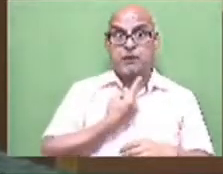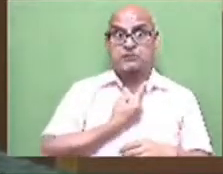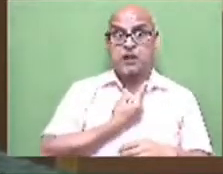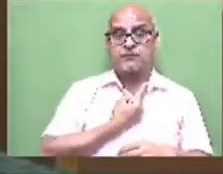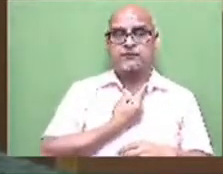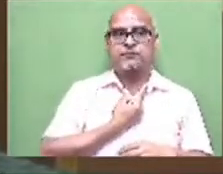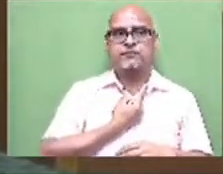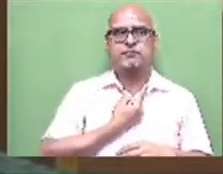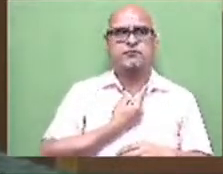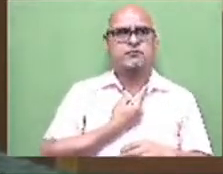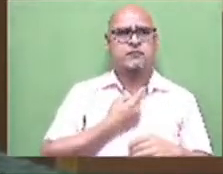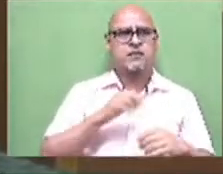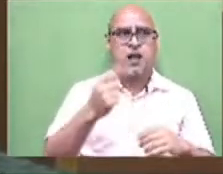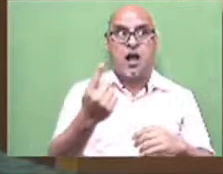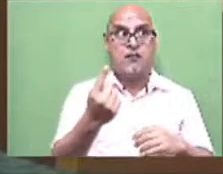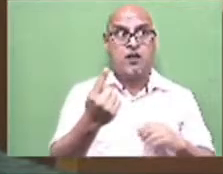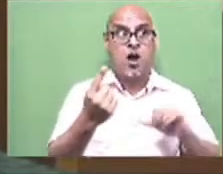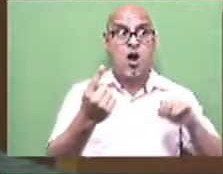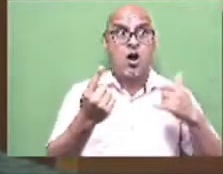required here,